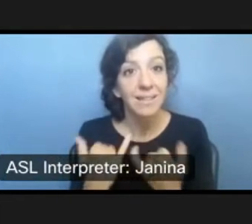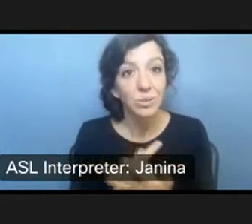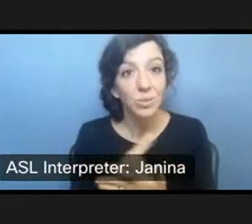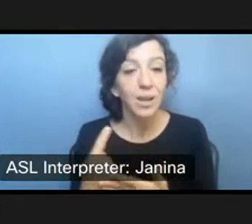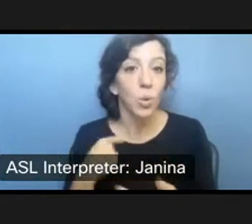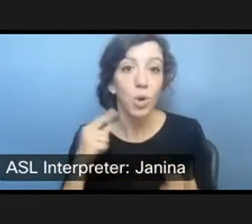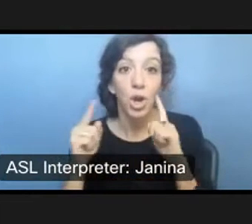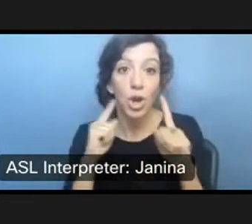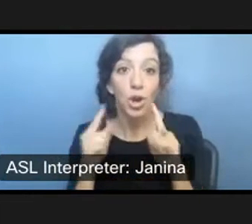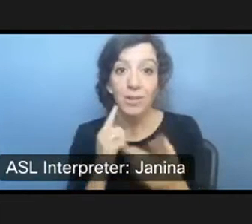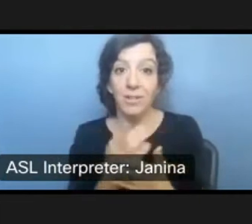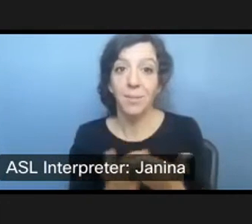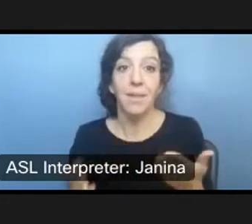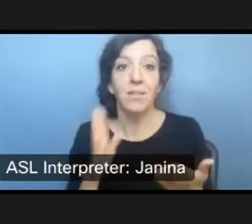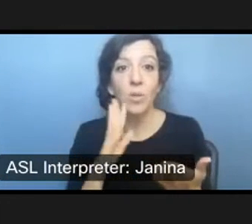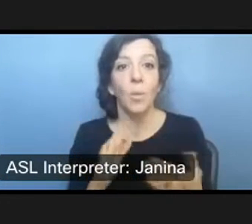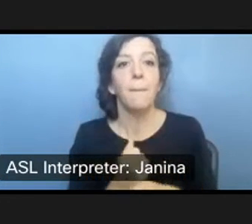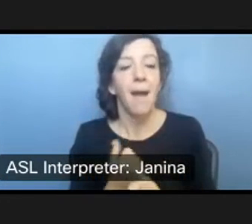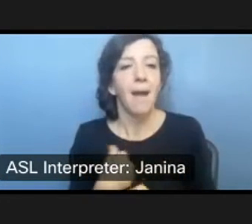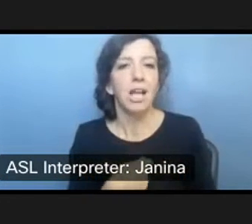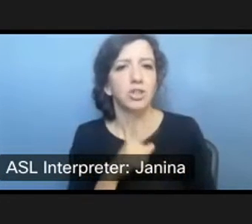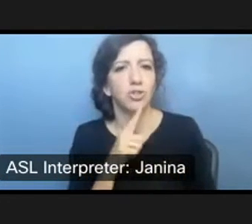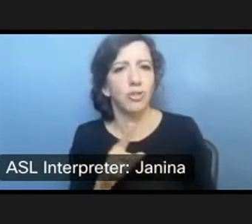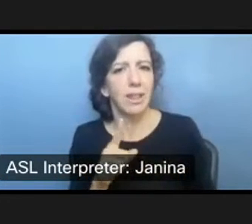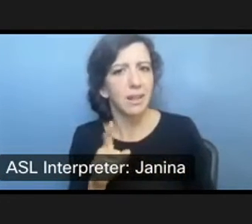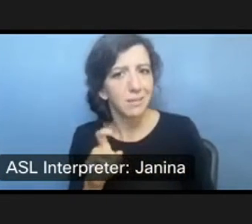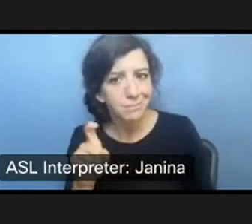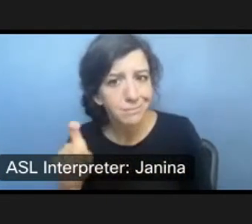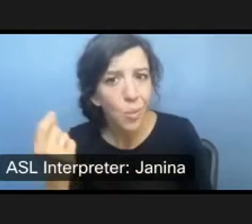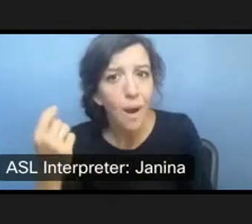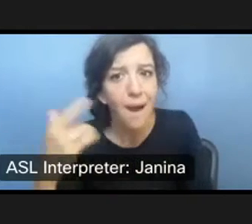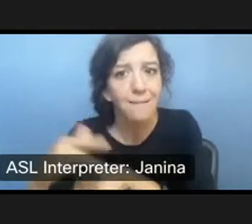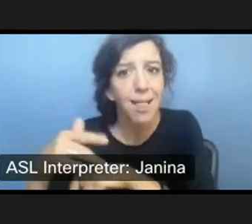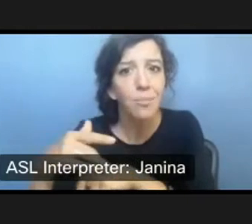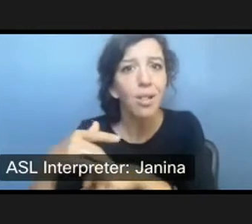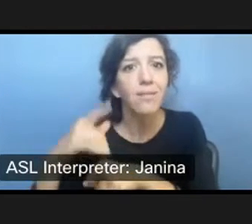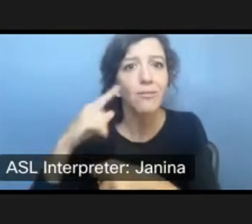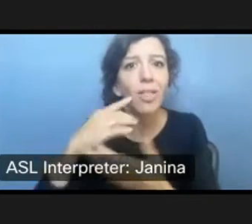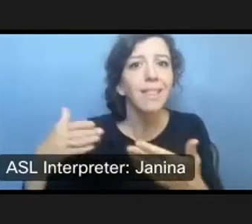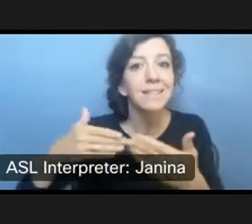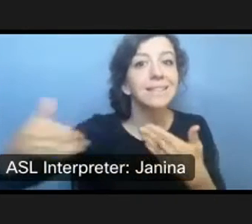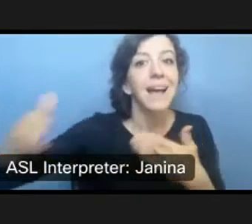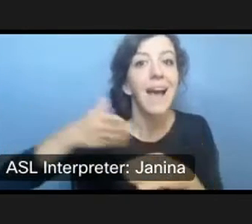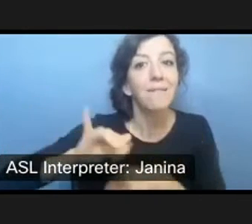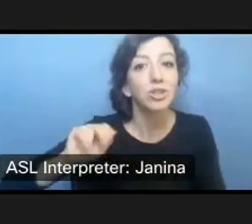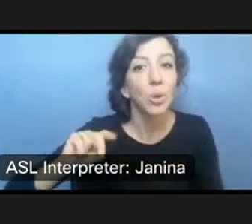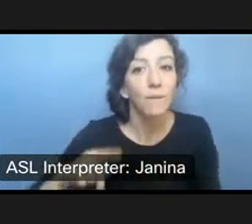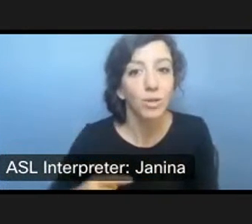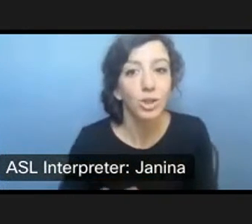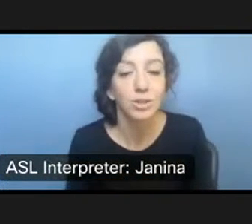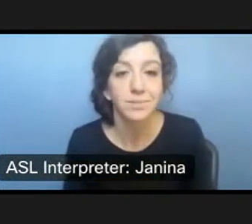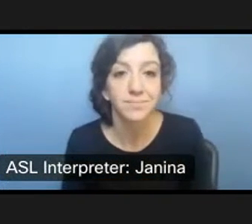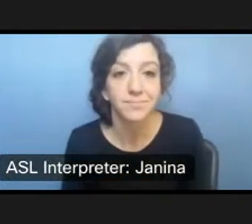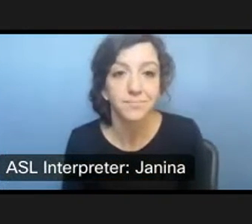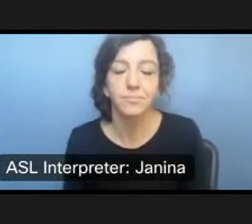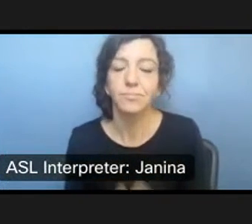heard some things that are going to make us really question the availability of things come January 1, and we want to be